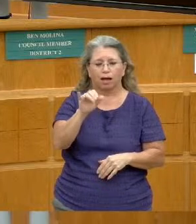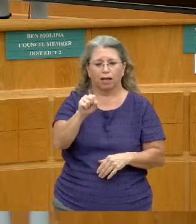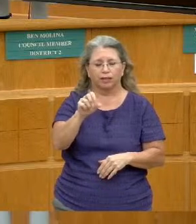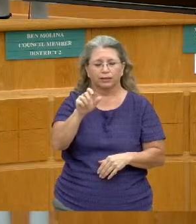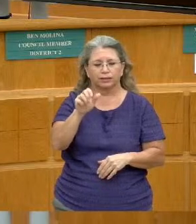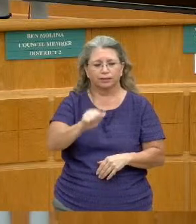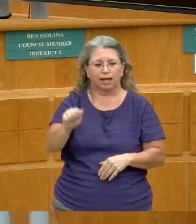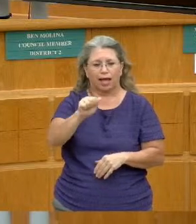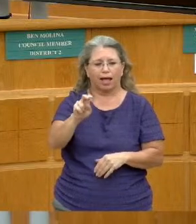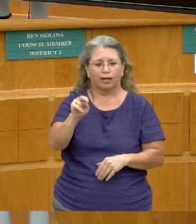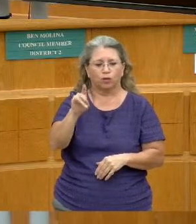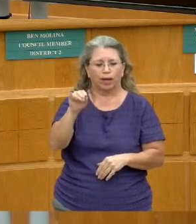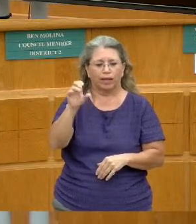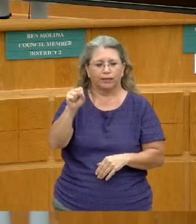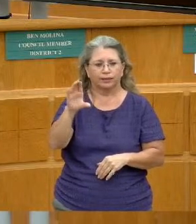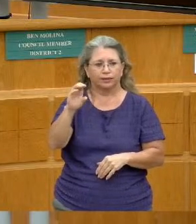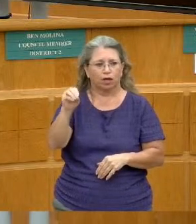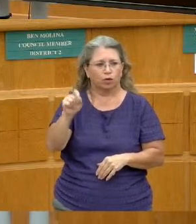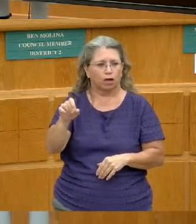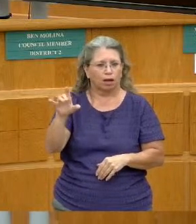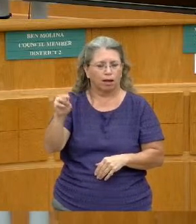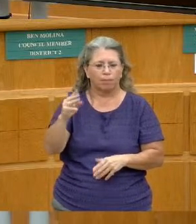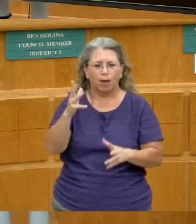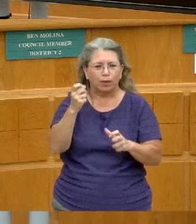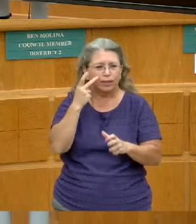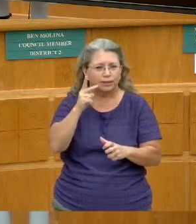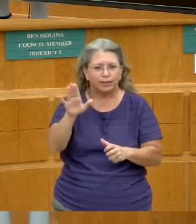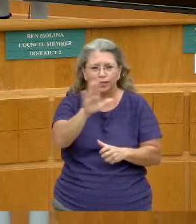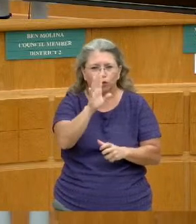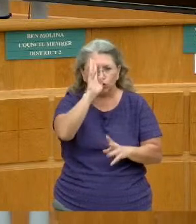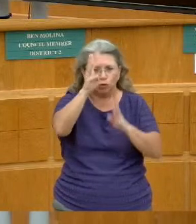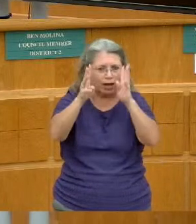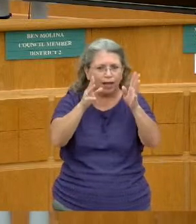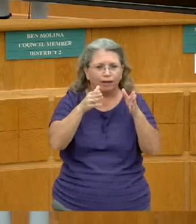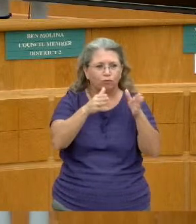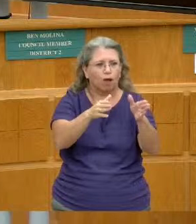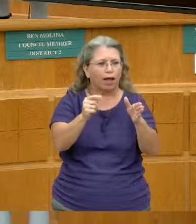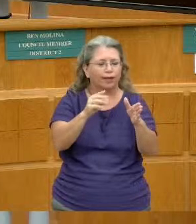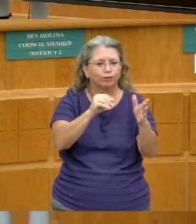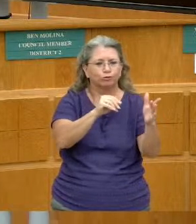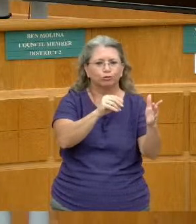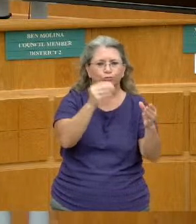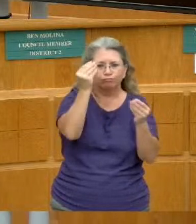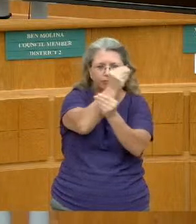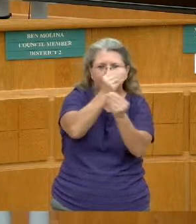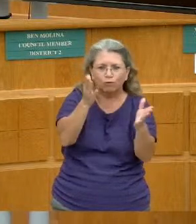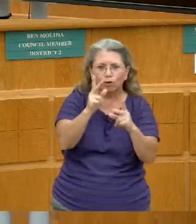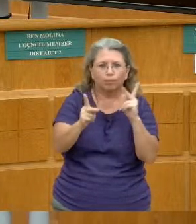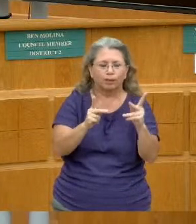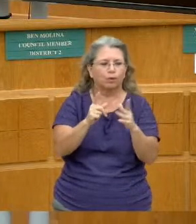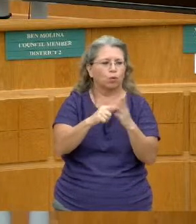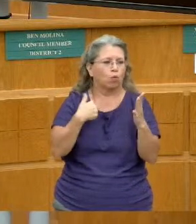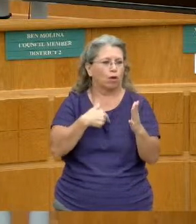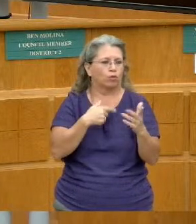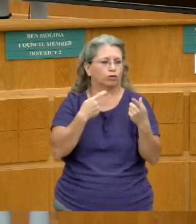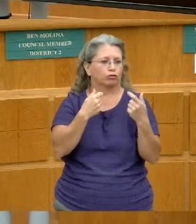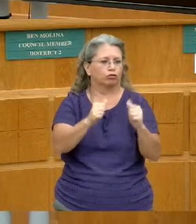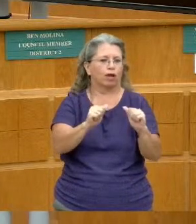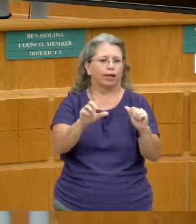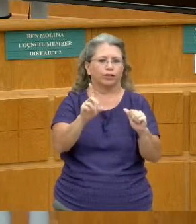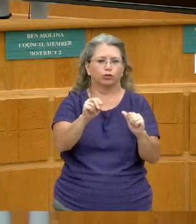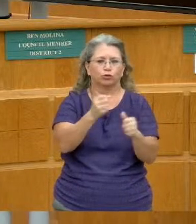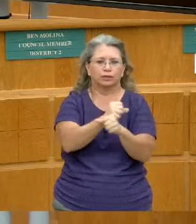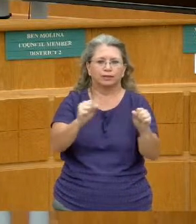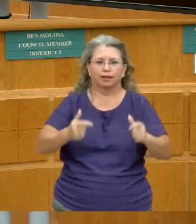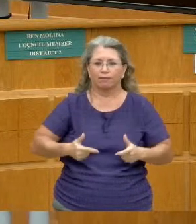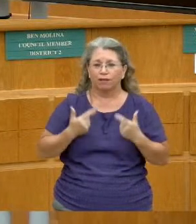barbara.canales@noisisco.com. I want to see your in creative ways to get people to know about what we're trying to do to save lives. And by the way,